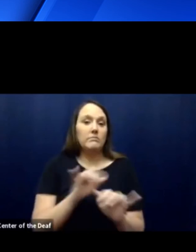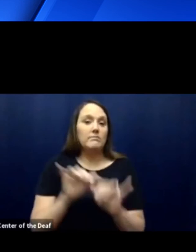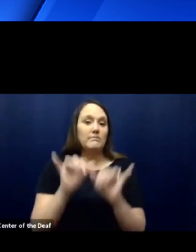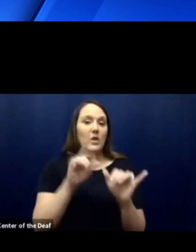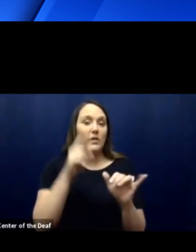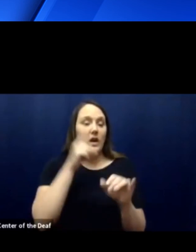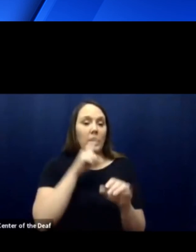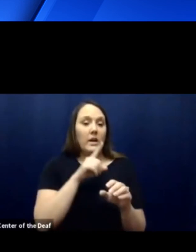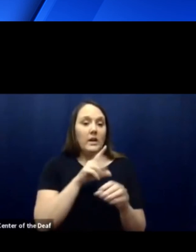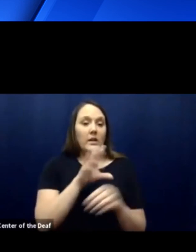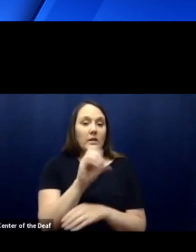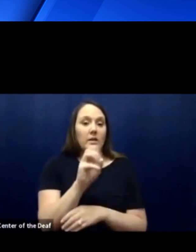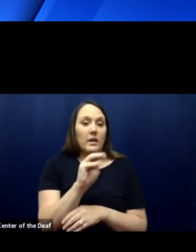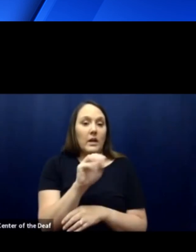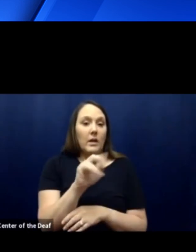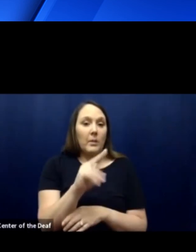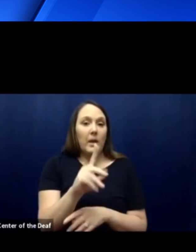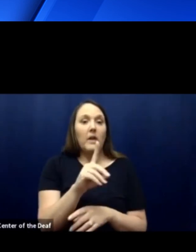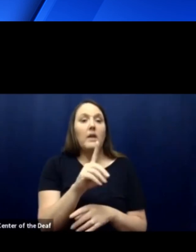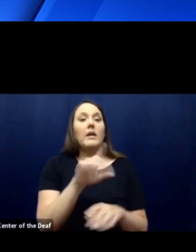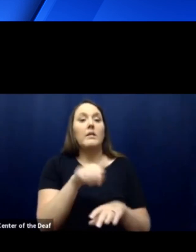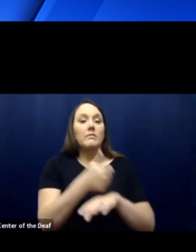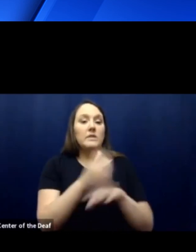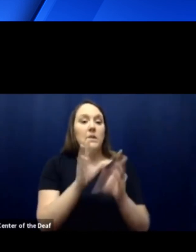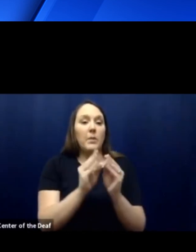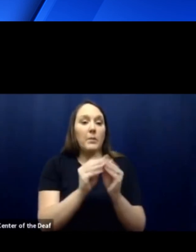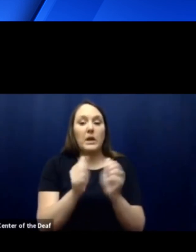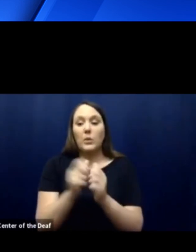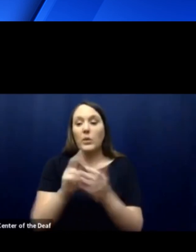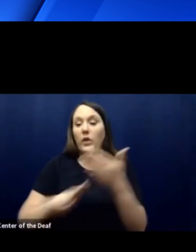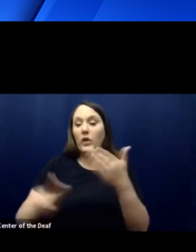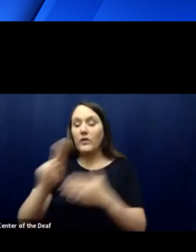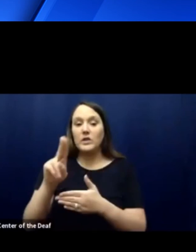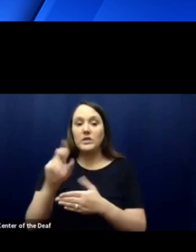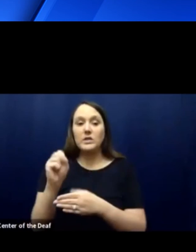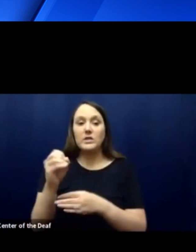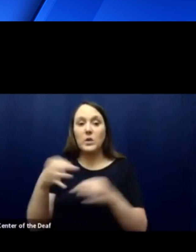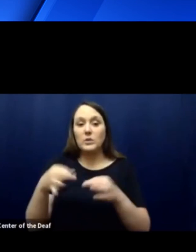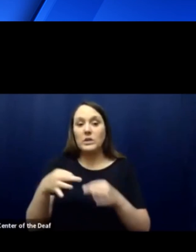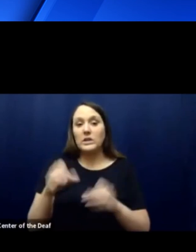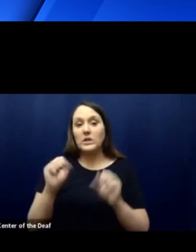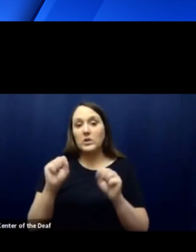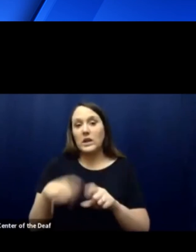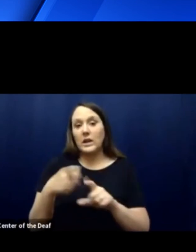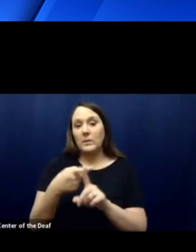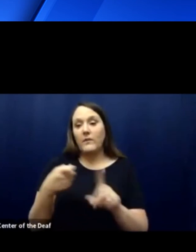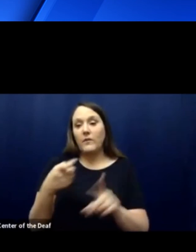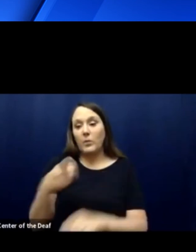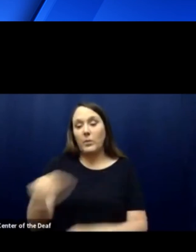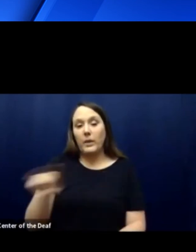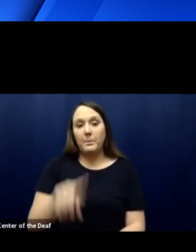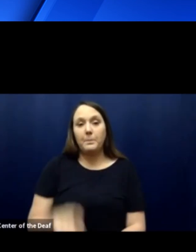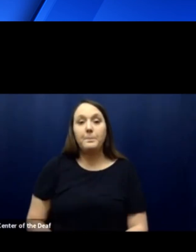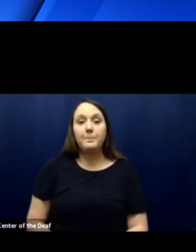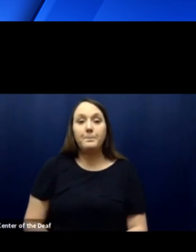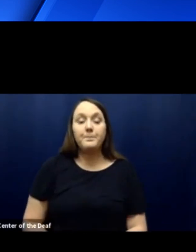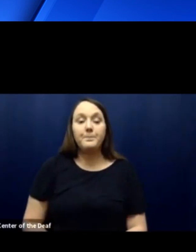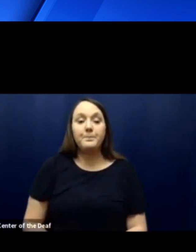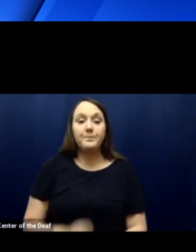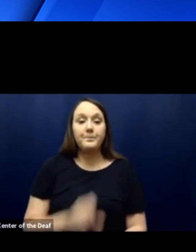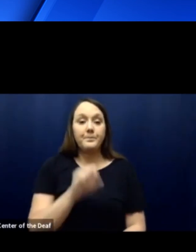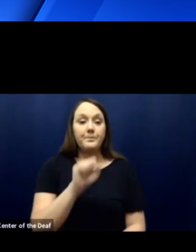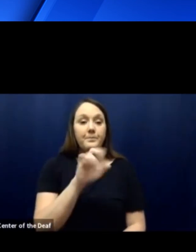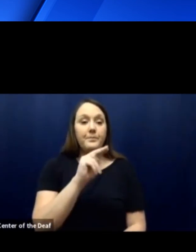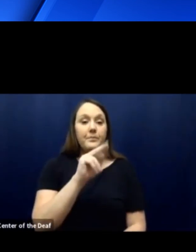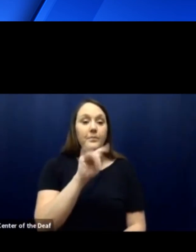coordinated that meeting along with the university. So details about that meeting can be best come from them. Also from Vincent with the